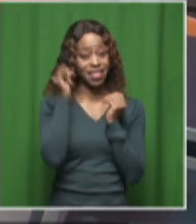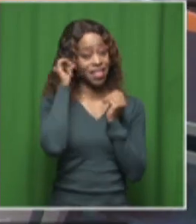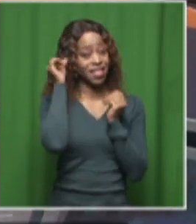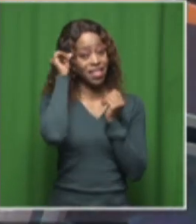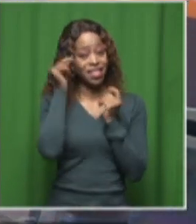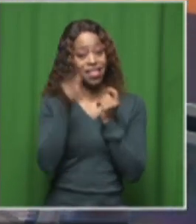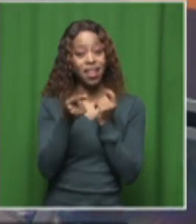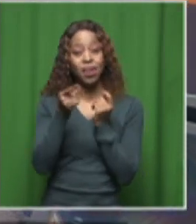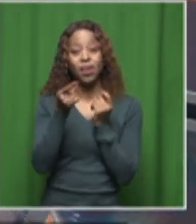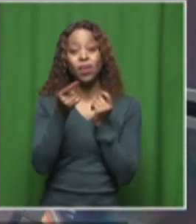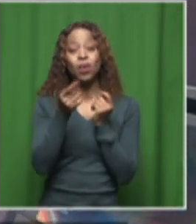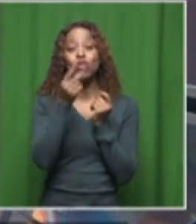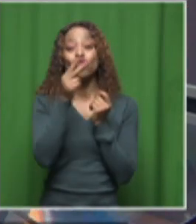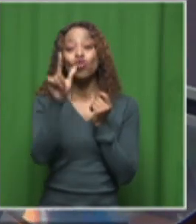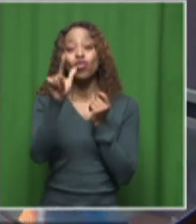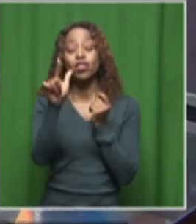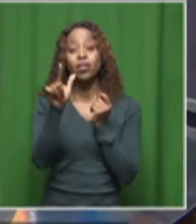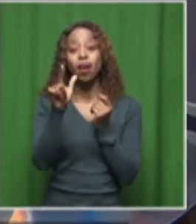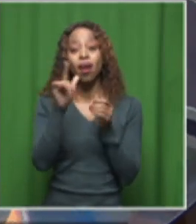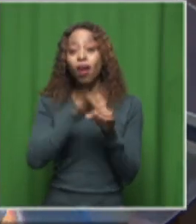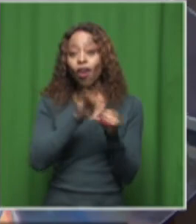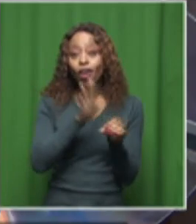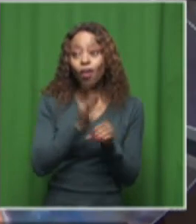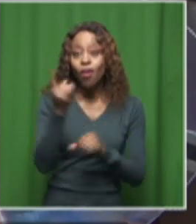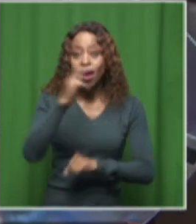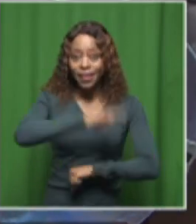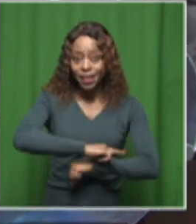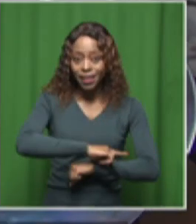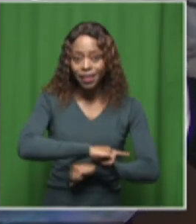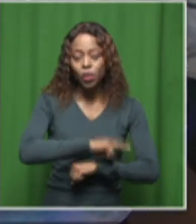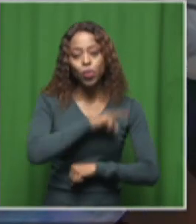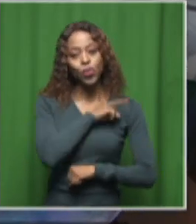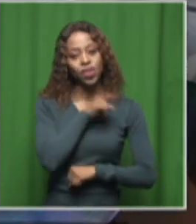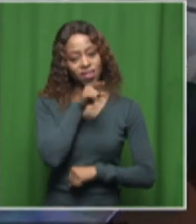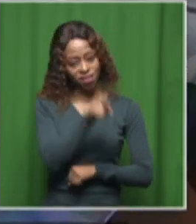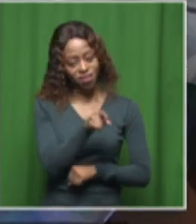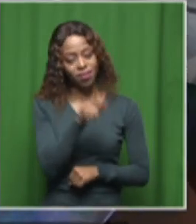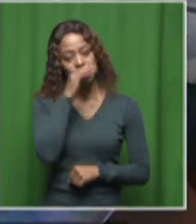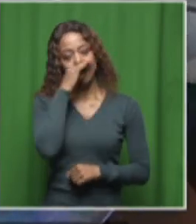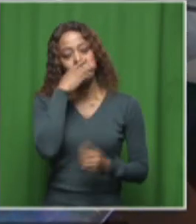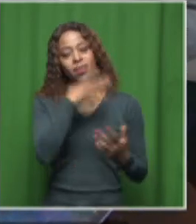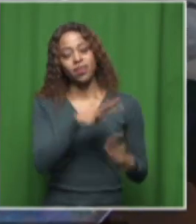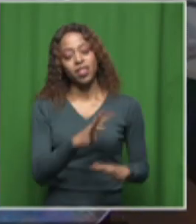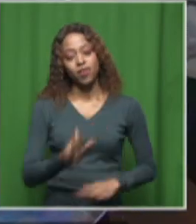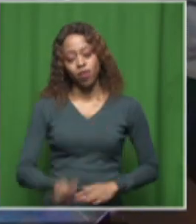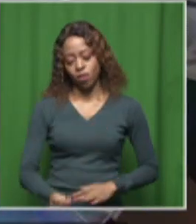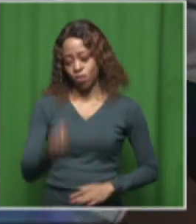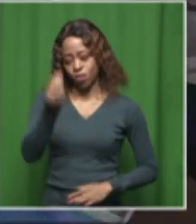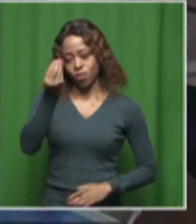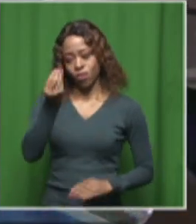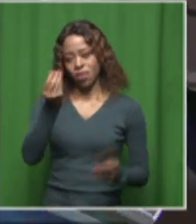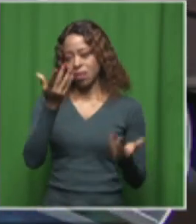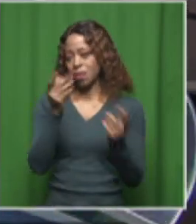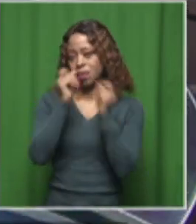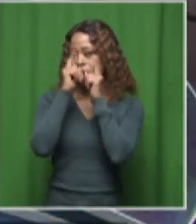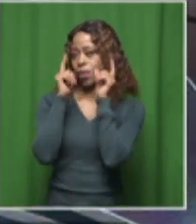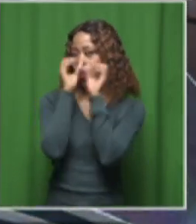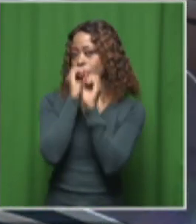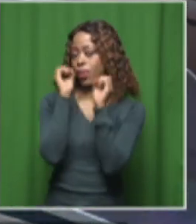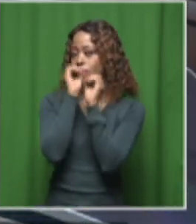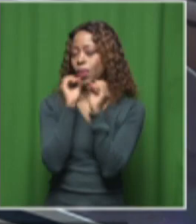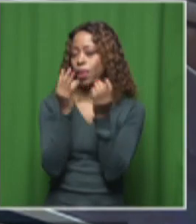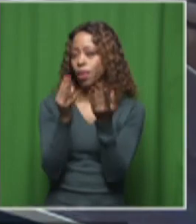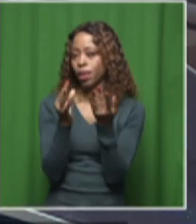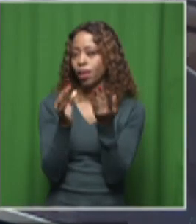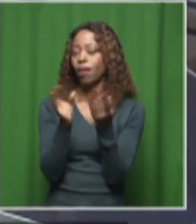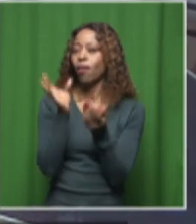downing 2 liters of Coke a day. Yeah, it's because those habits were built from a young age, and they were not educated on the importance of